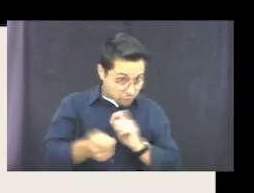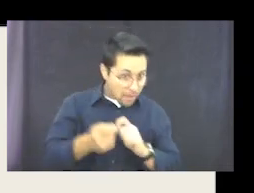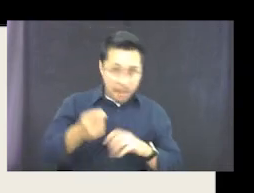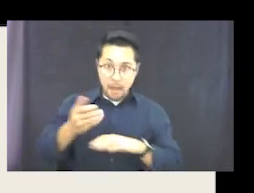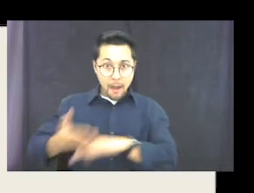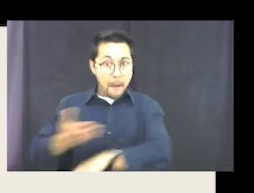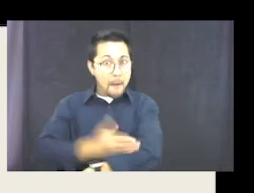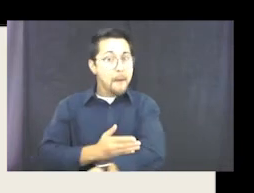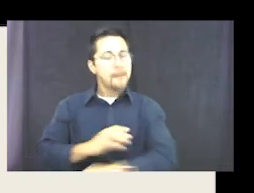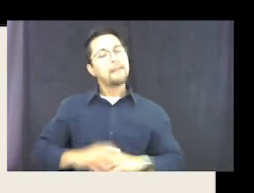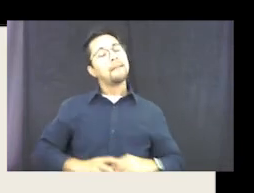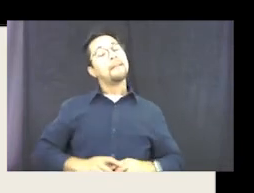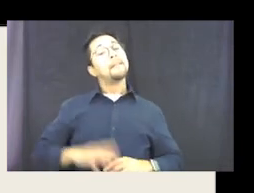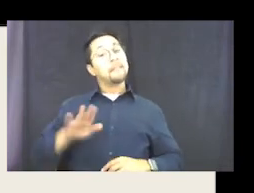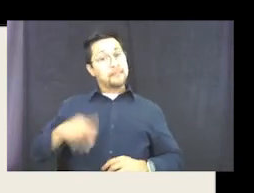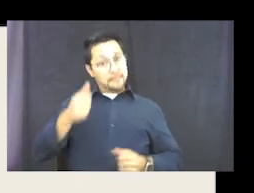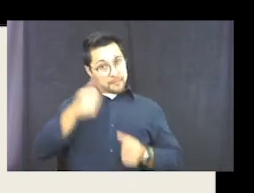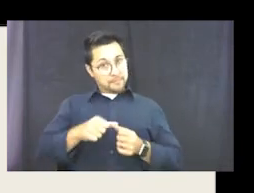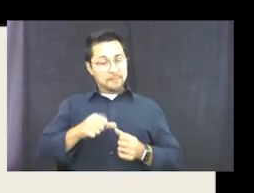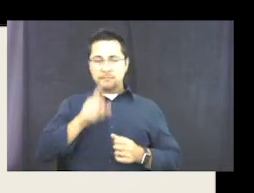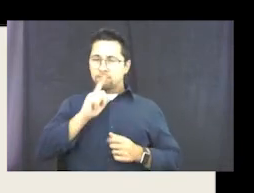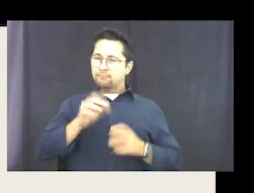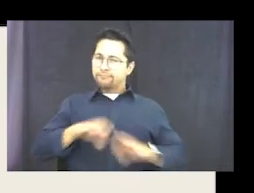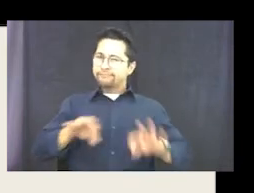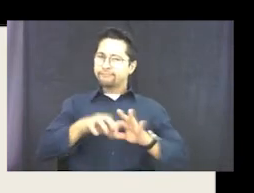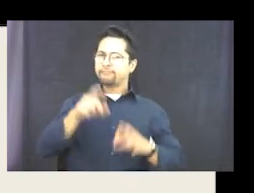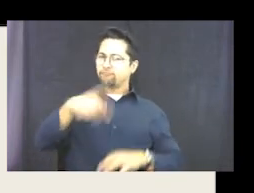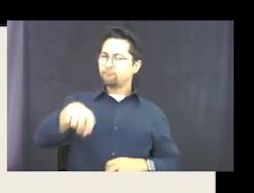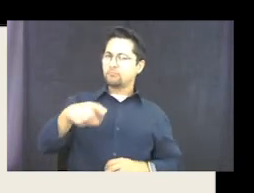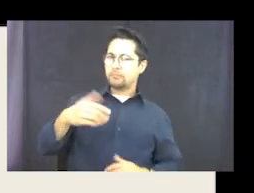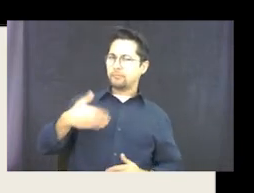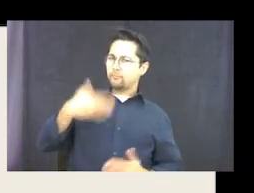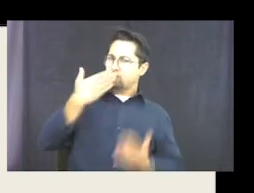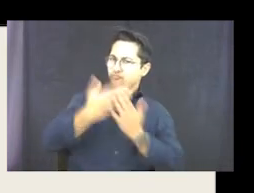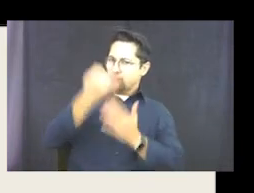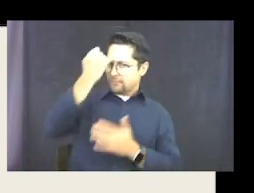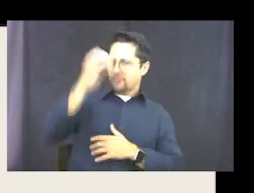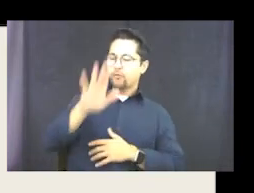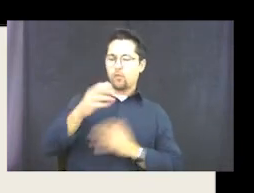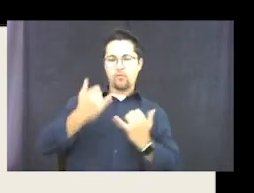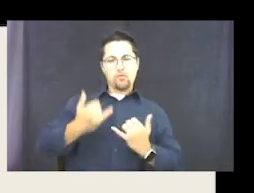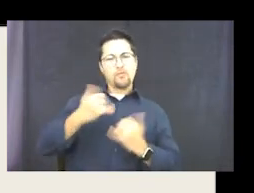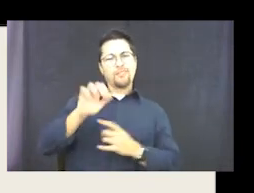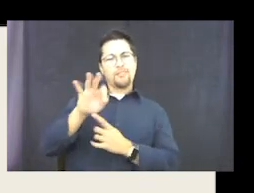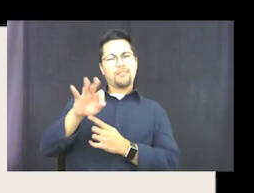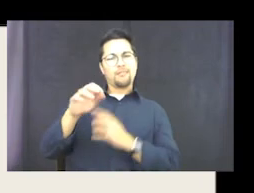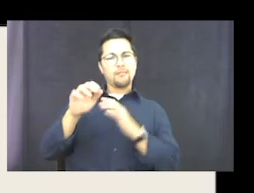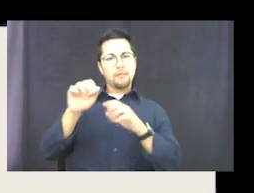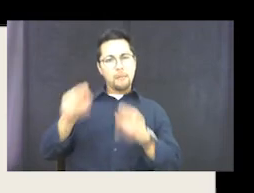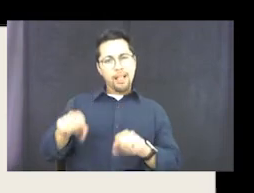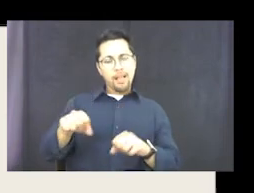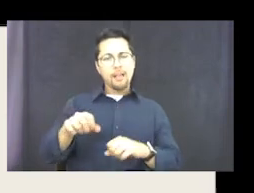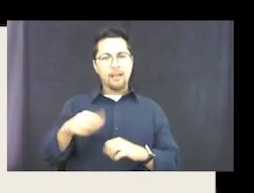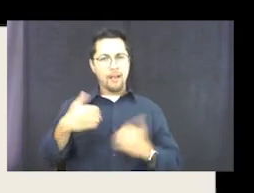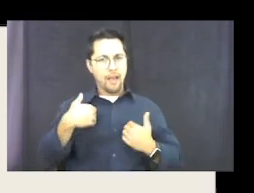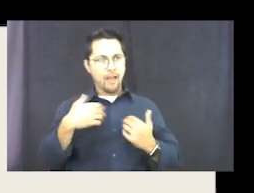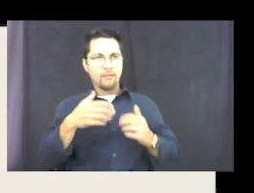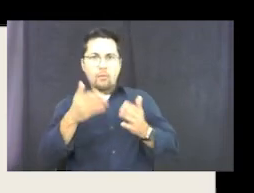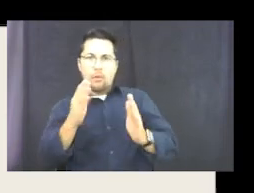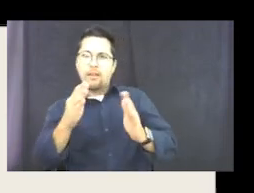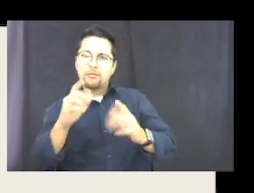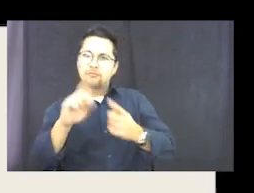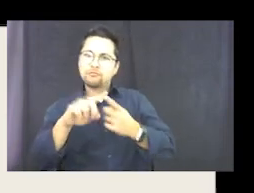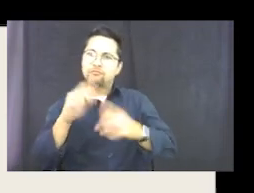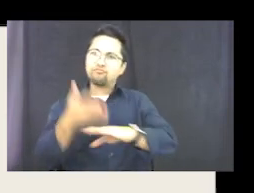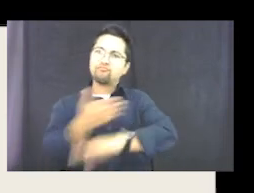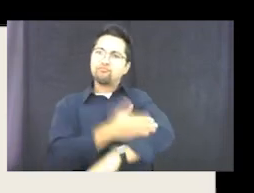improvements. That being said, it is really important for you to have an idea of your current executive functioning abilities and have some ways to improve them.